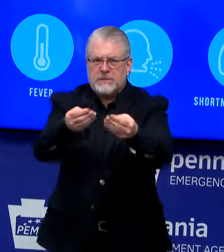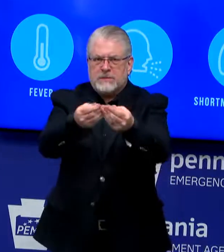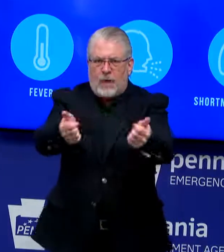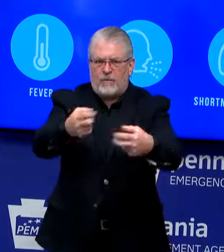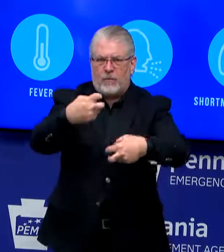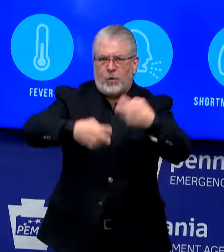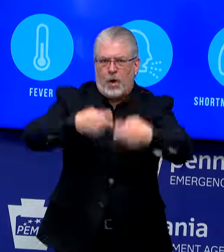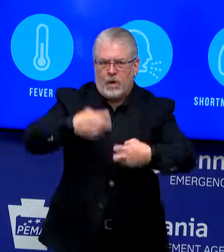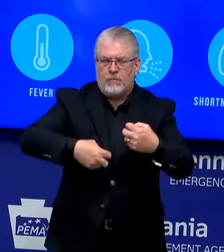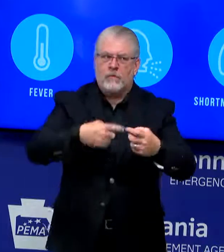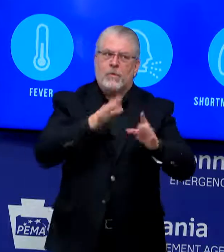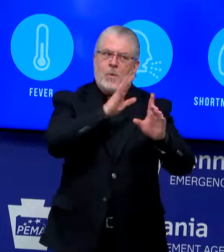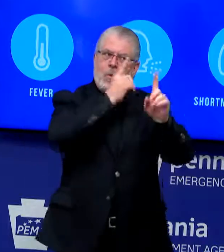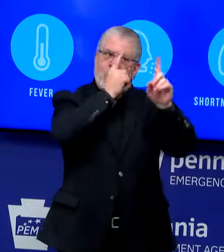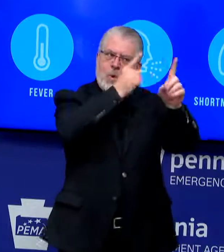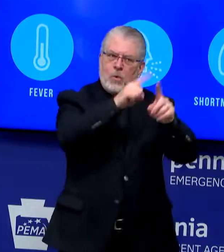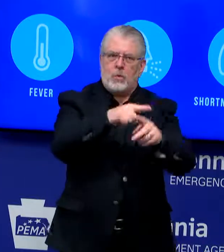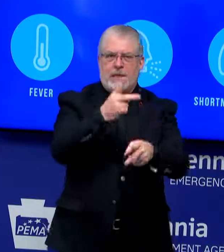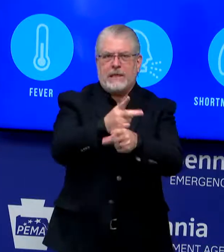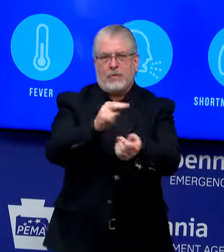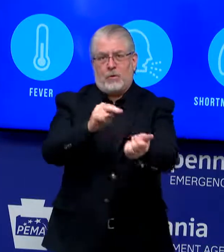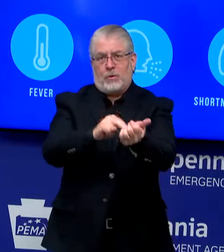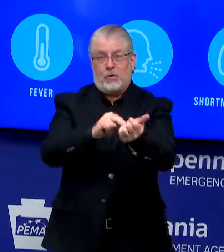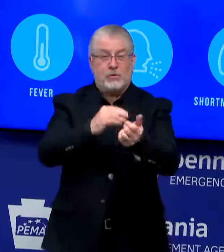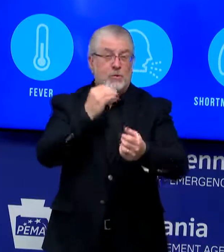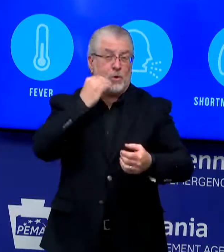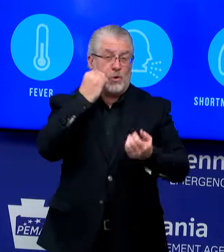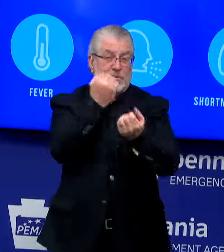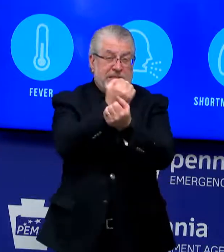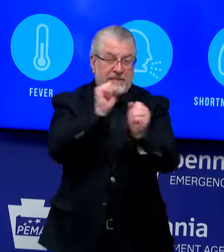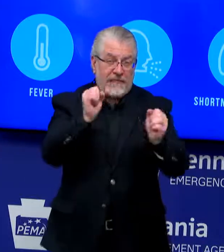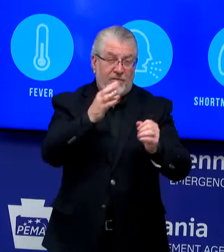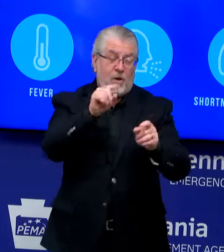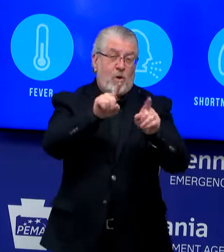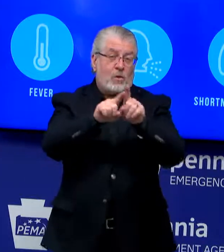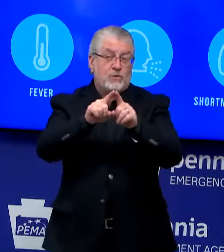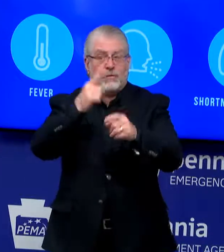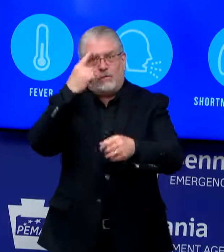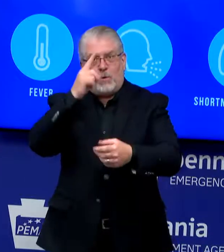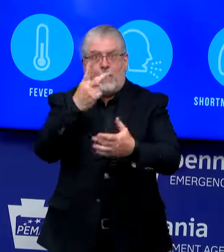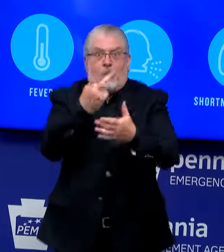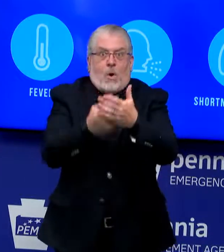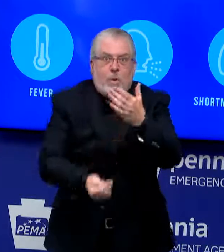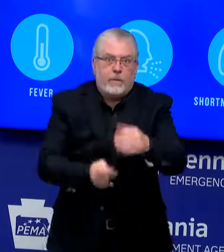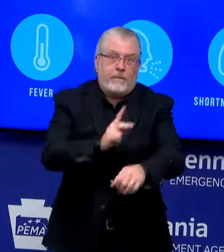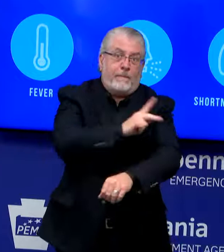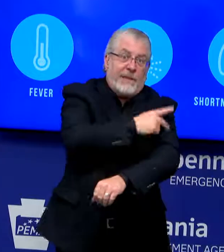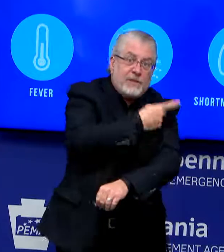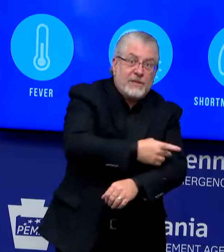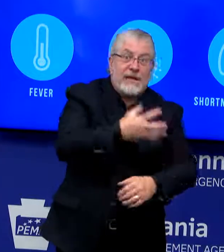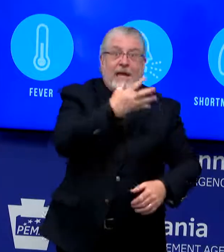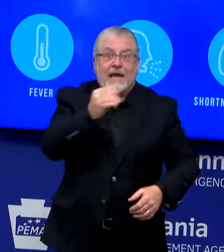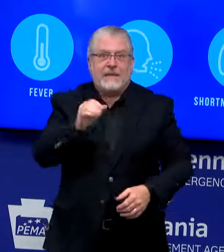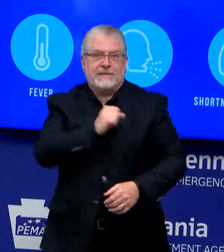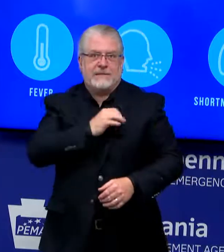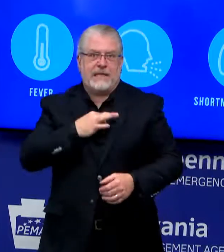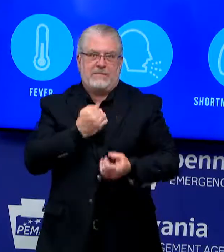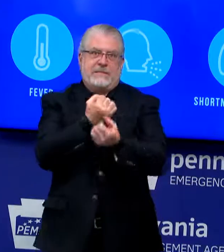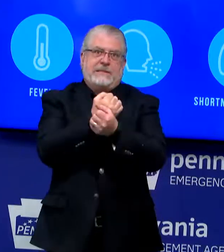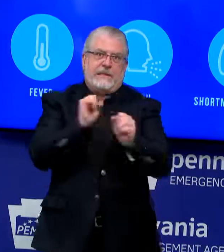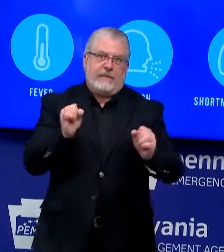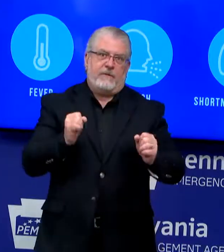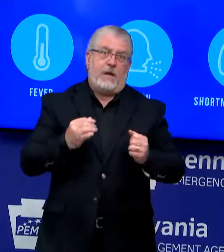home residents. Secretary, from WNEP and WBRE, questions about the increase of